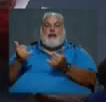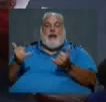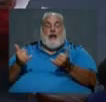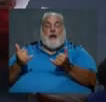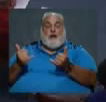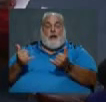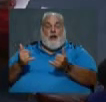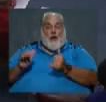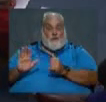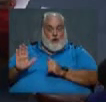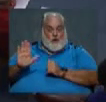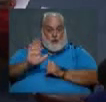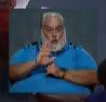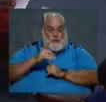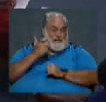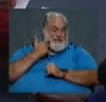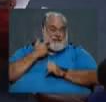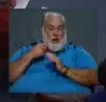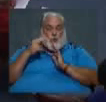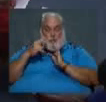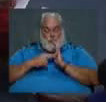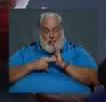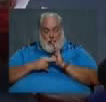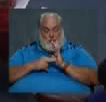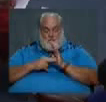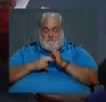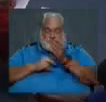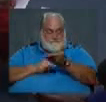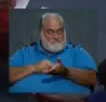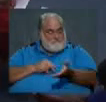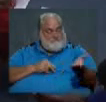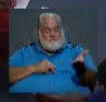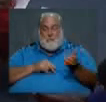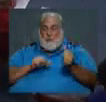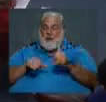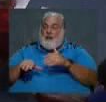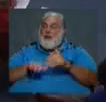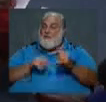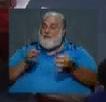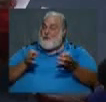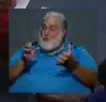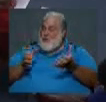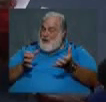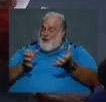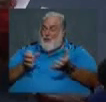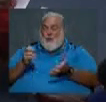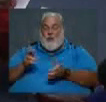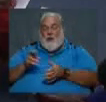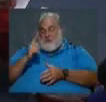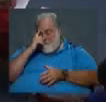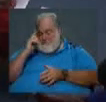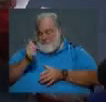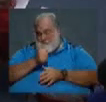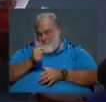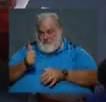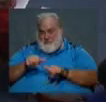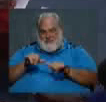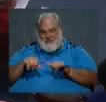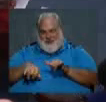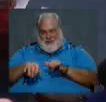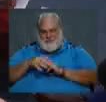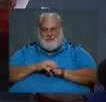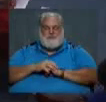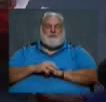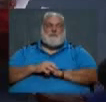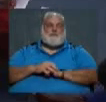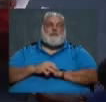were read into the consent agenda, you're certainly welcome to leave, or you're welcome to stay. As